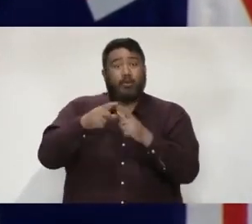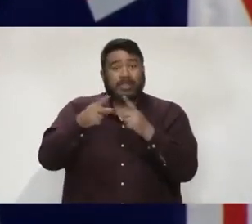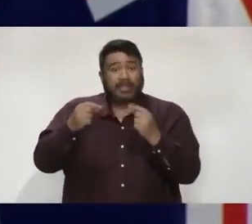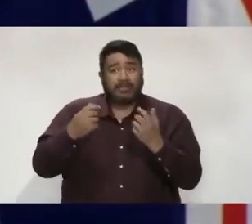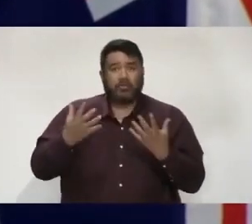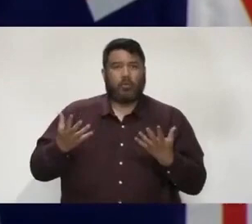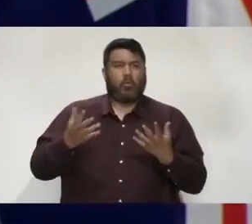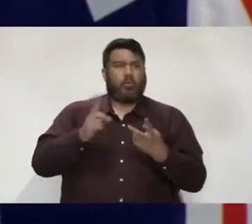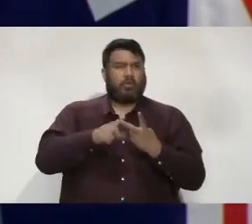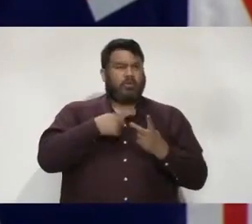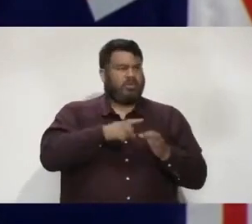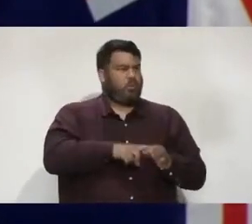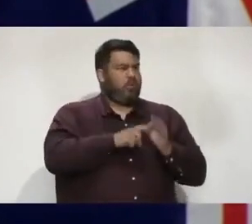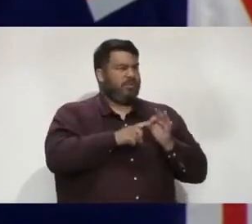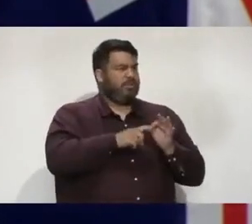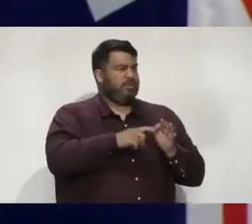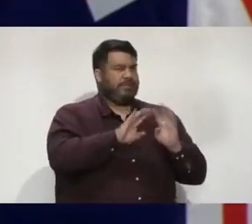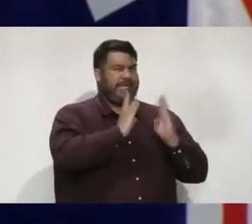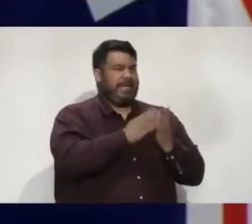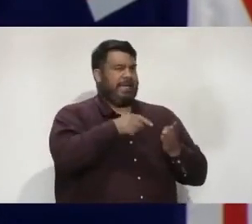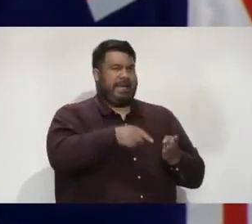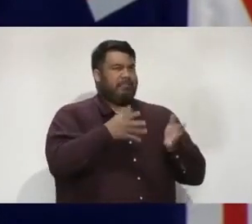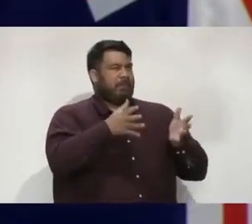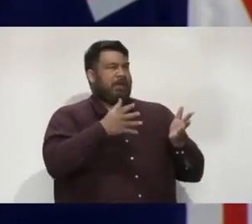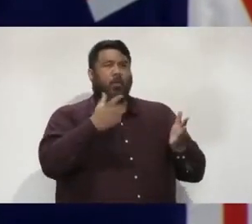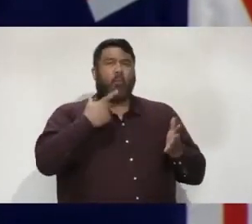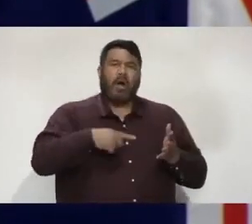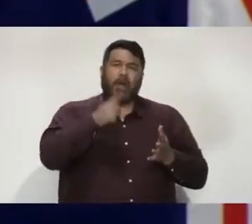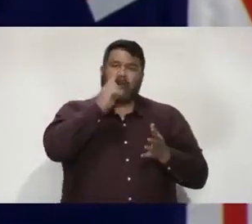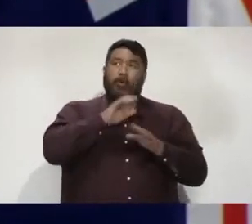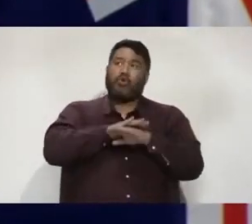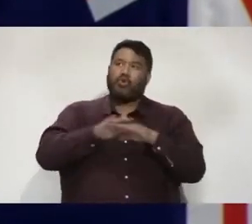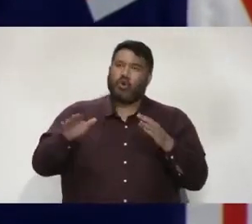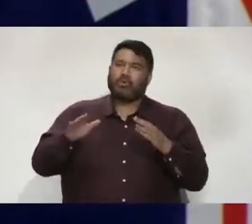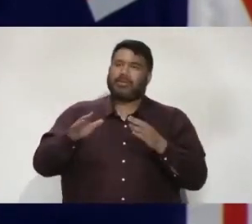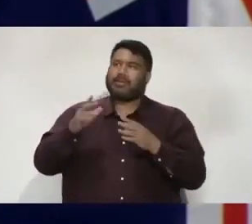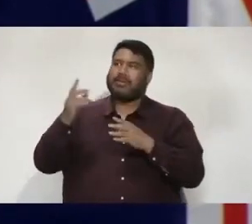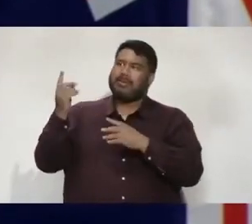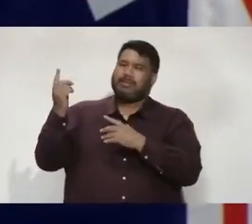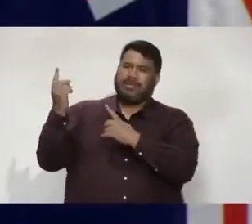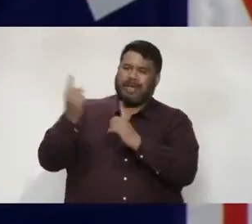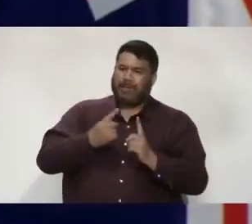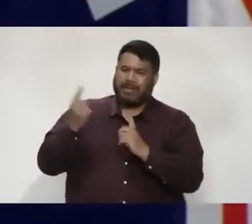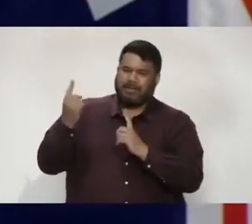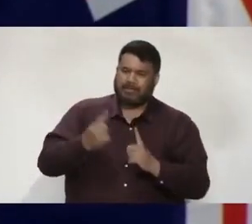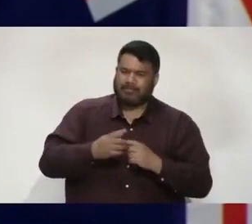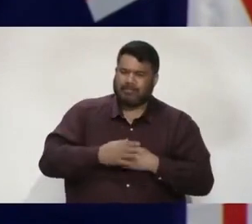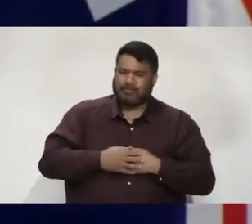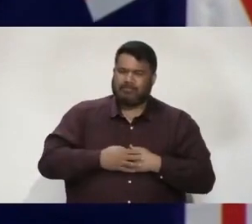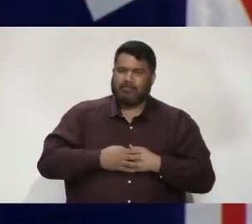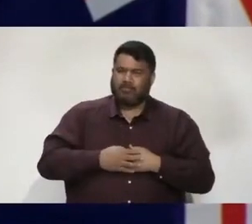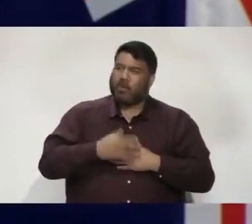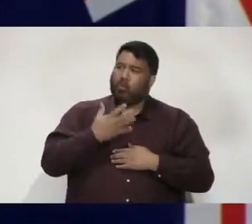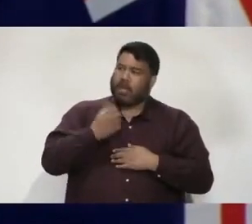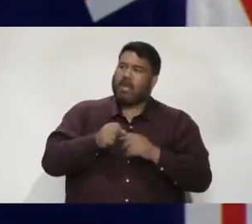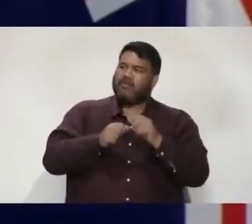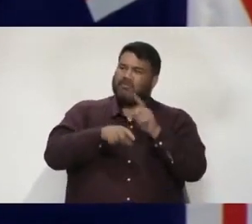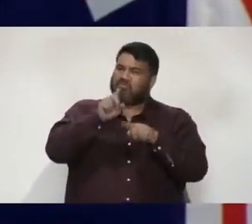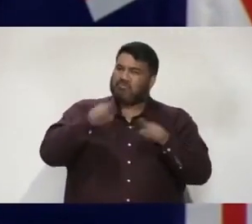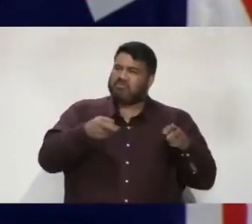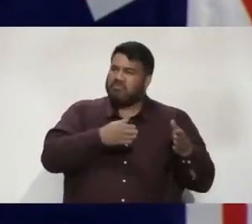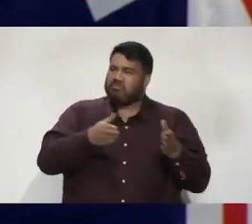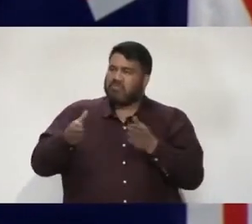the quarantine here? Or do you have any understanding why people aren't coming? Yeah, I think there's a range of measures. What we are seeing, certainly flights into